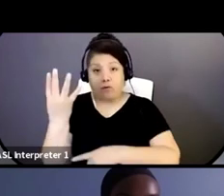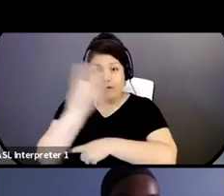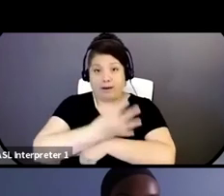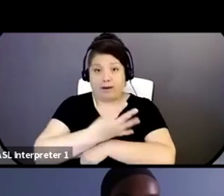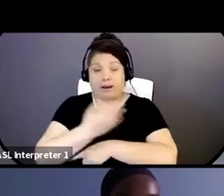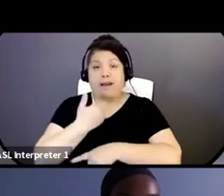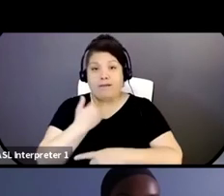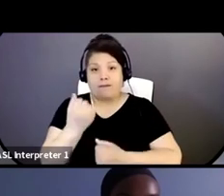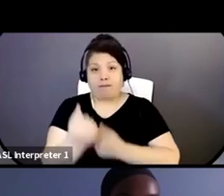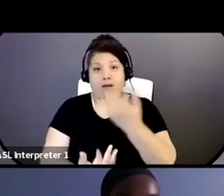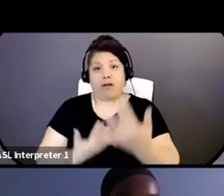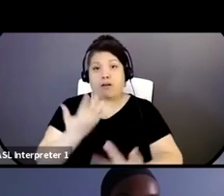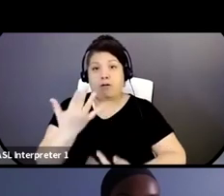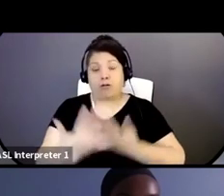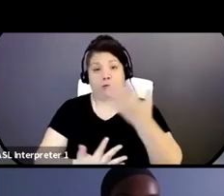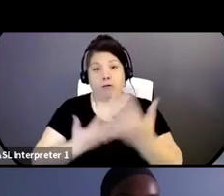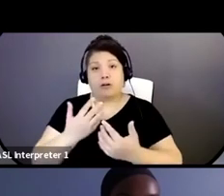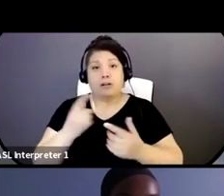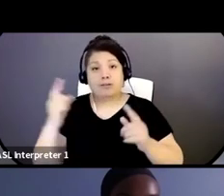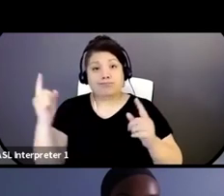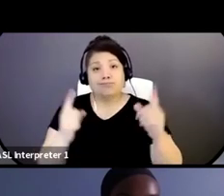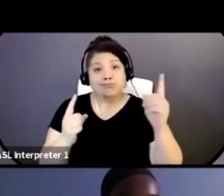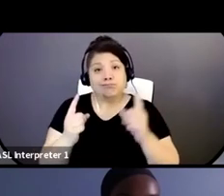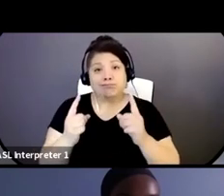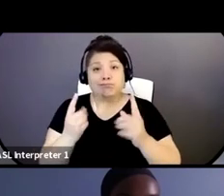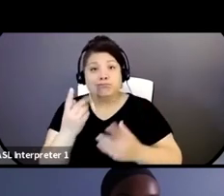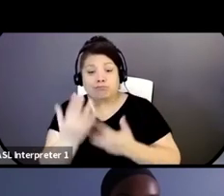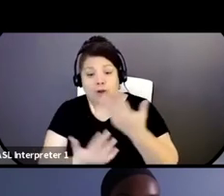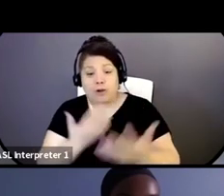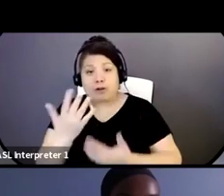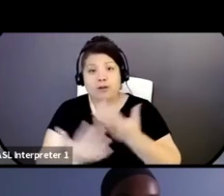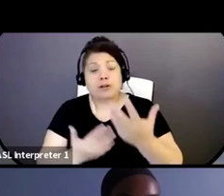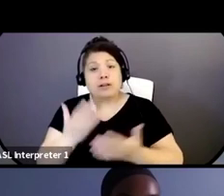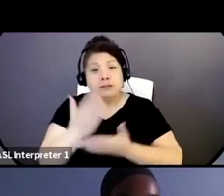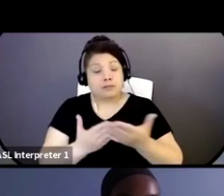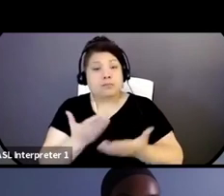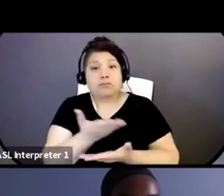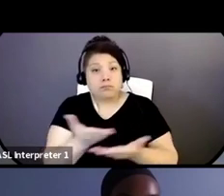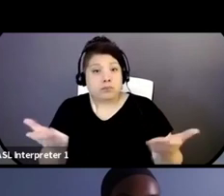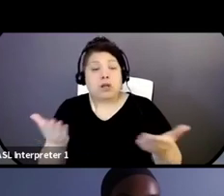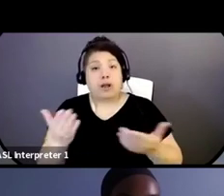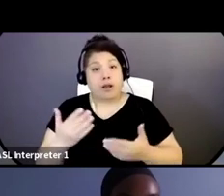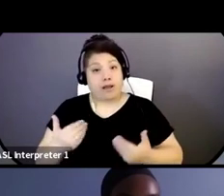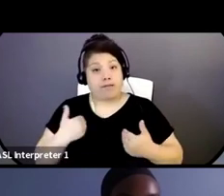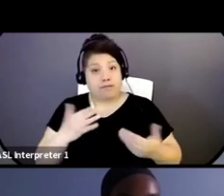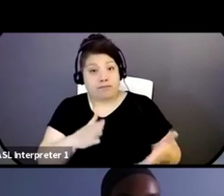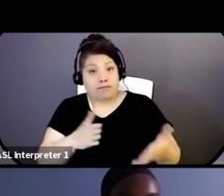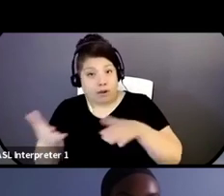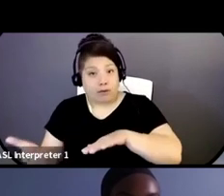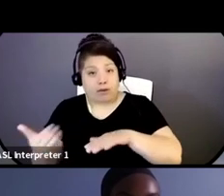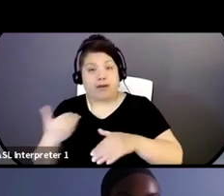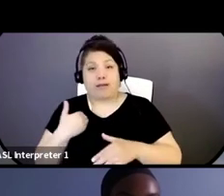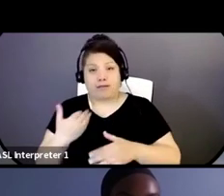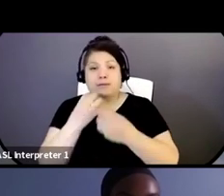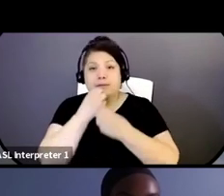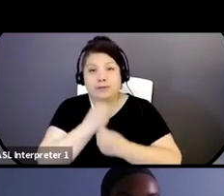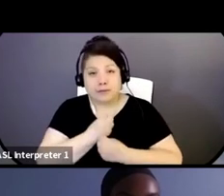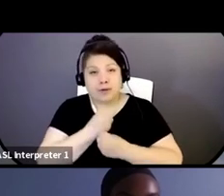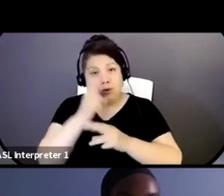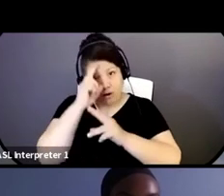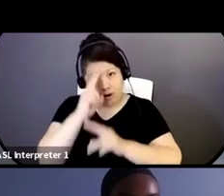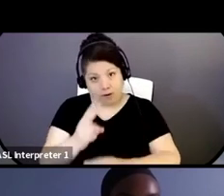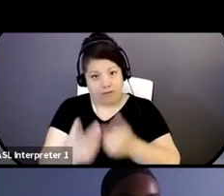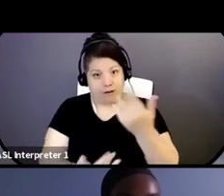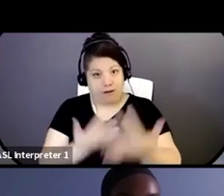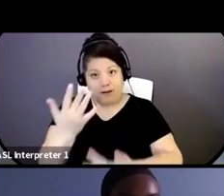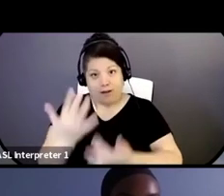fire. That's what some of us would do when our loved ones have passed on. We would have a sacred fire for them. But in the